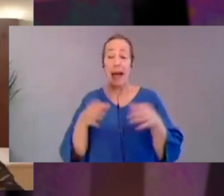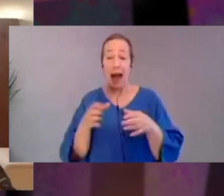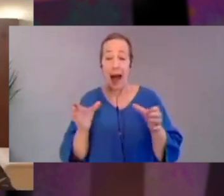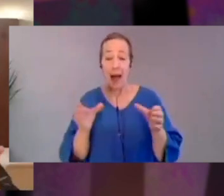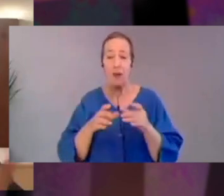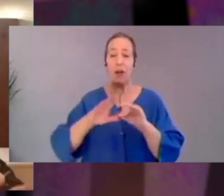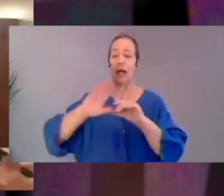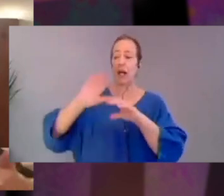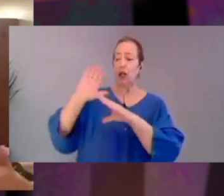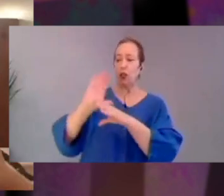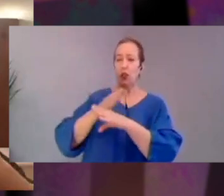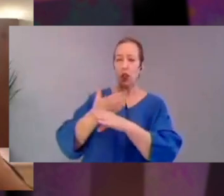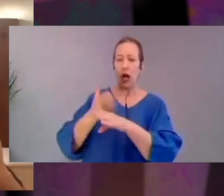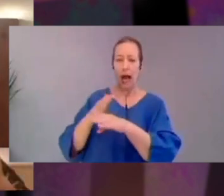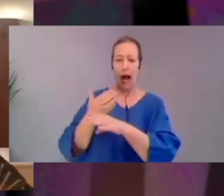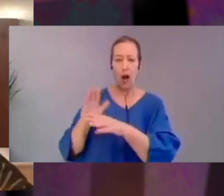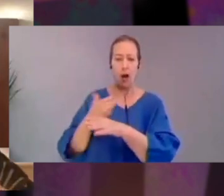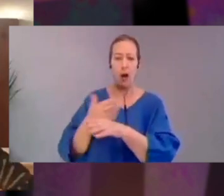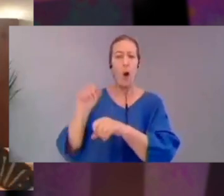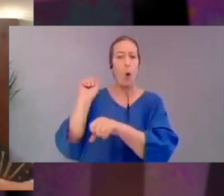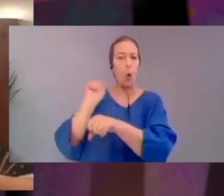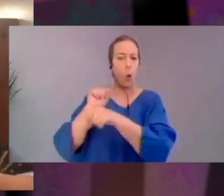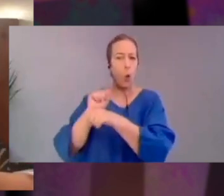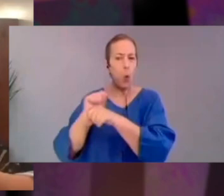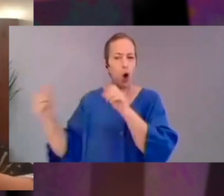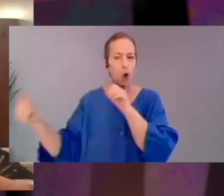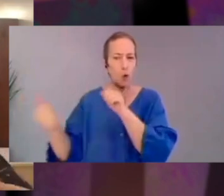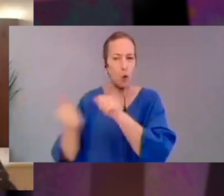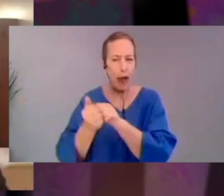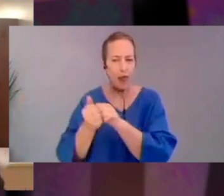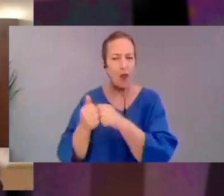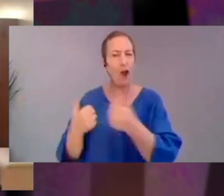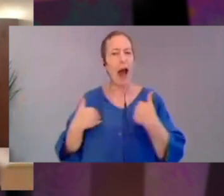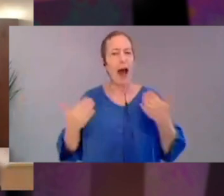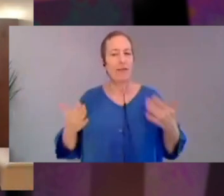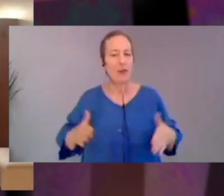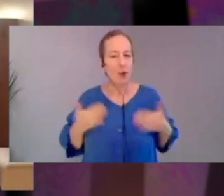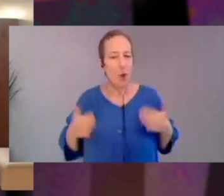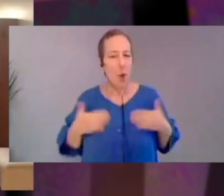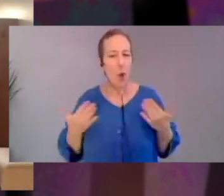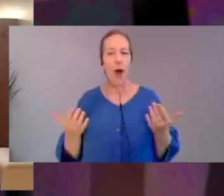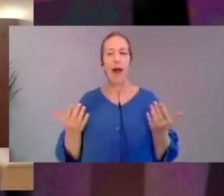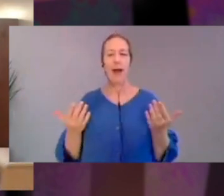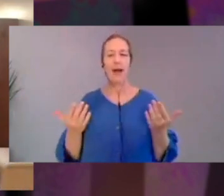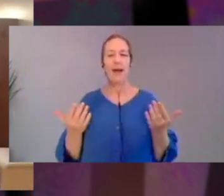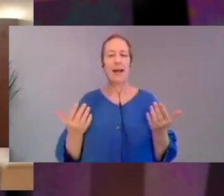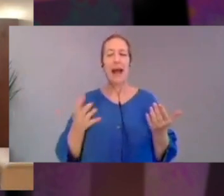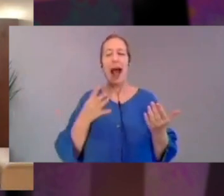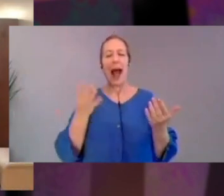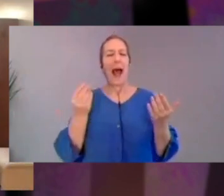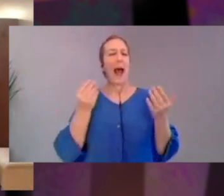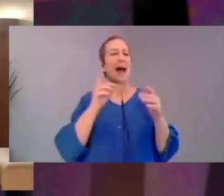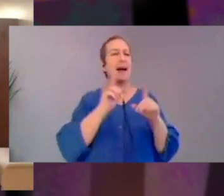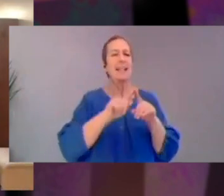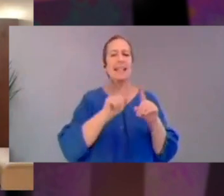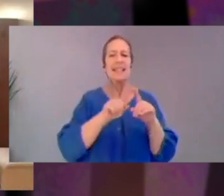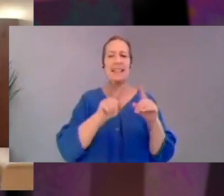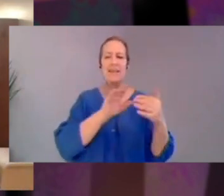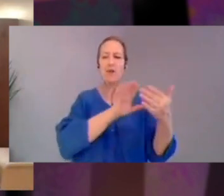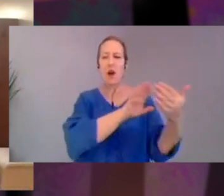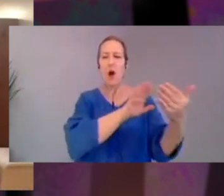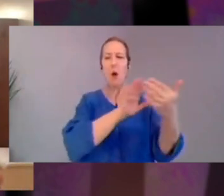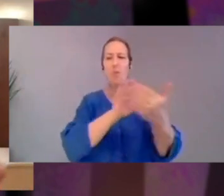work that has joyfulness to it and sustenance in it. And then there's sort of different approaches